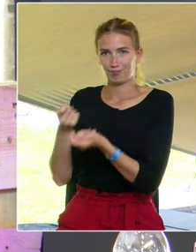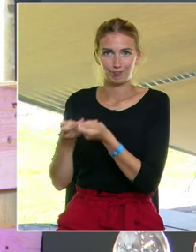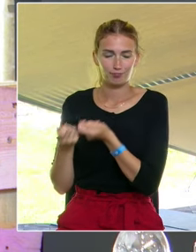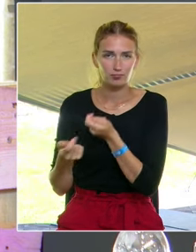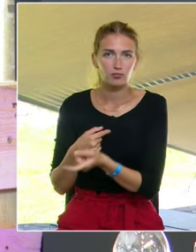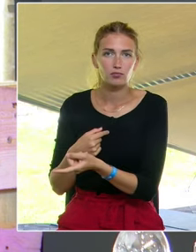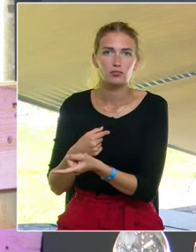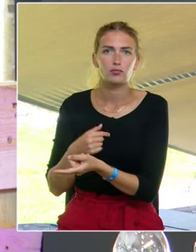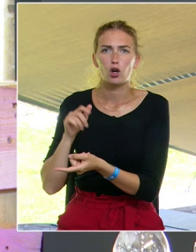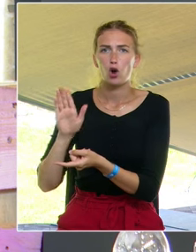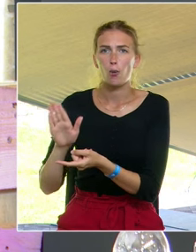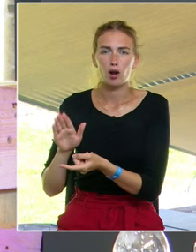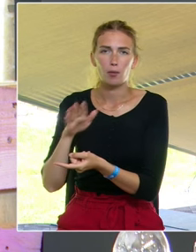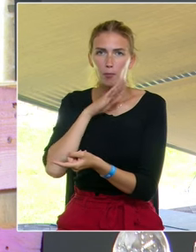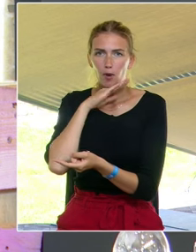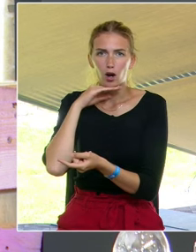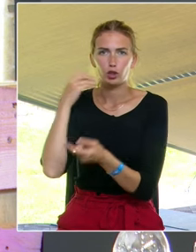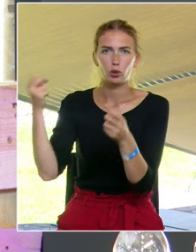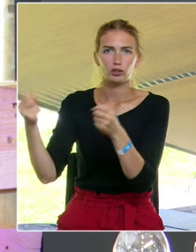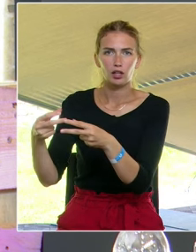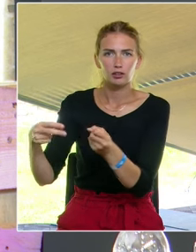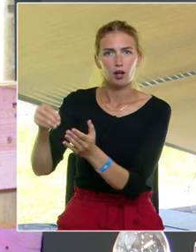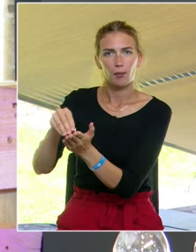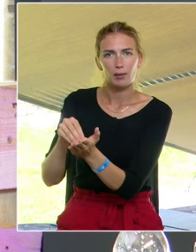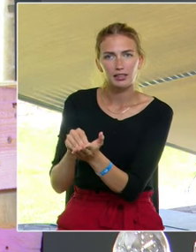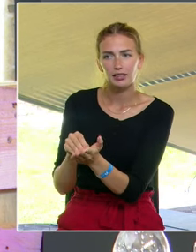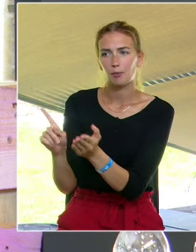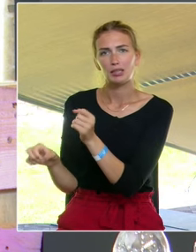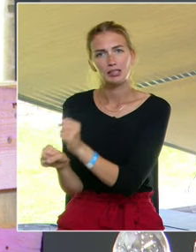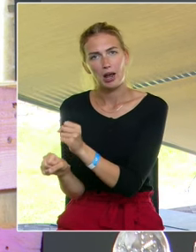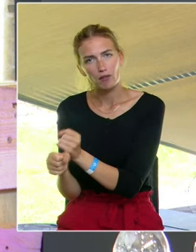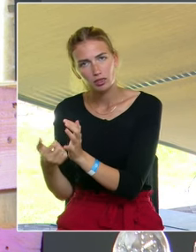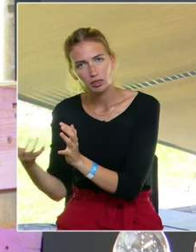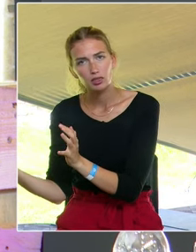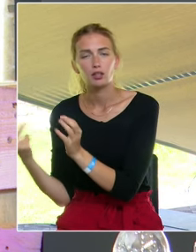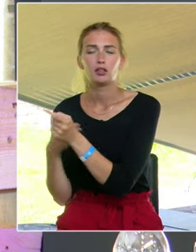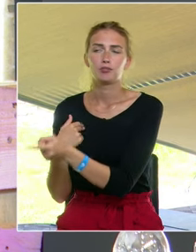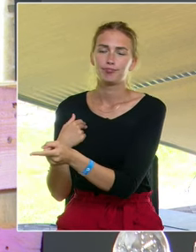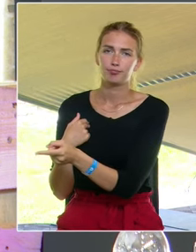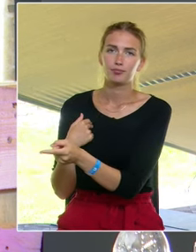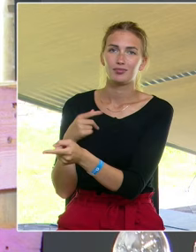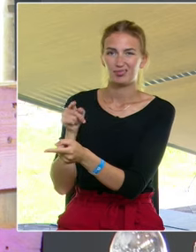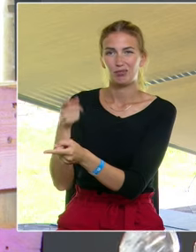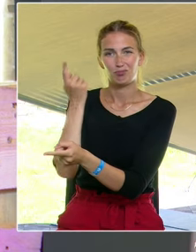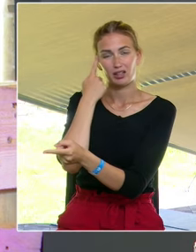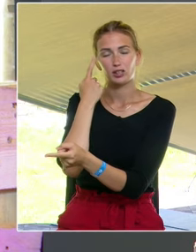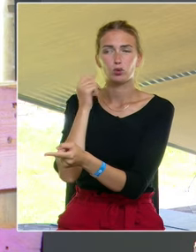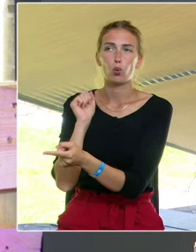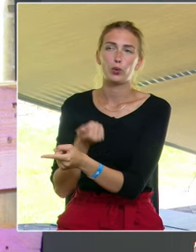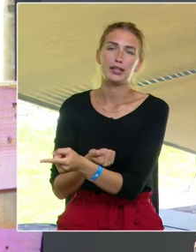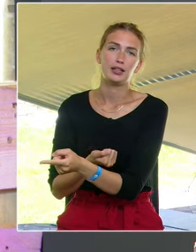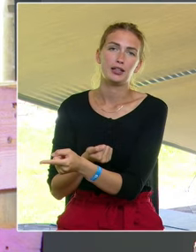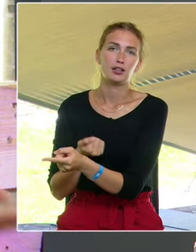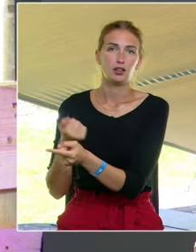they have a lot of metadata about their actions, what they do as well. And so, in some sense, if we